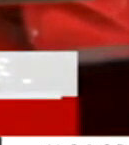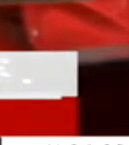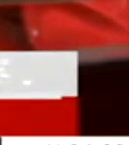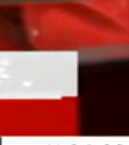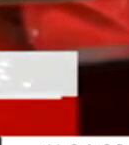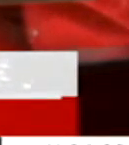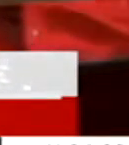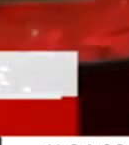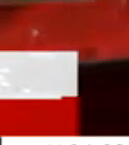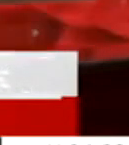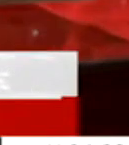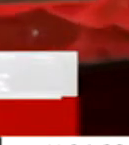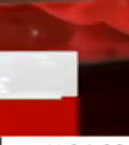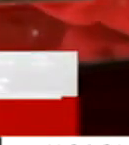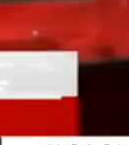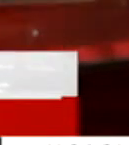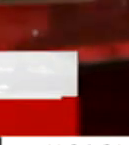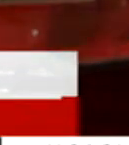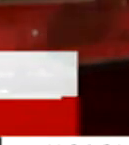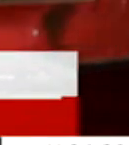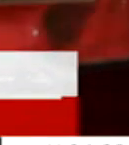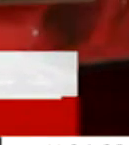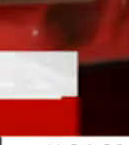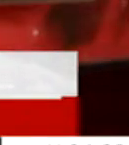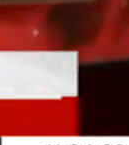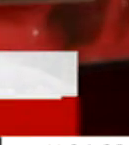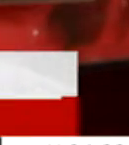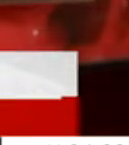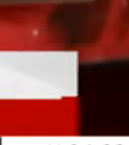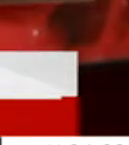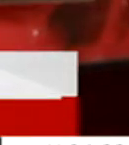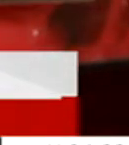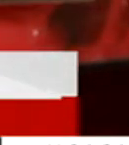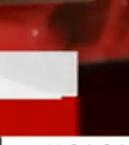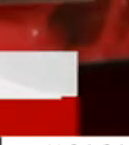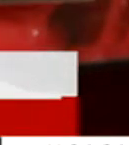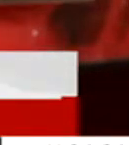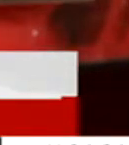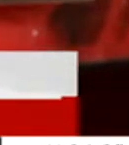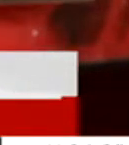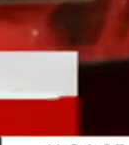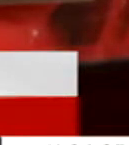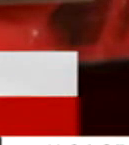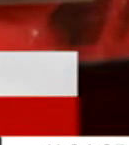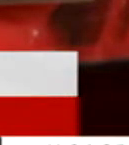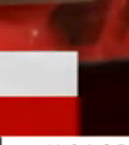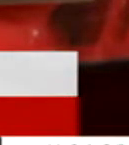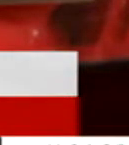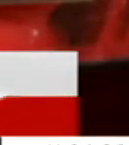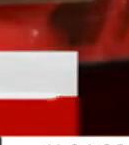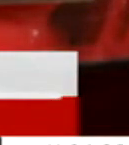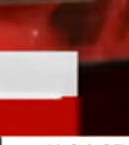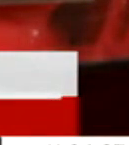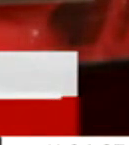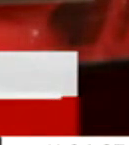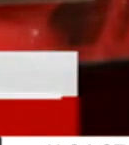so in terms of the placing of the pieces, Mercy has got maybe a slight advantage, but